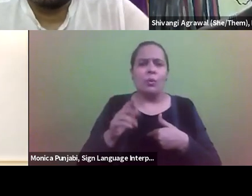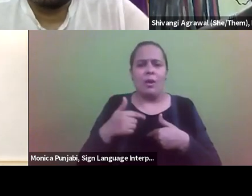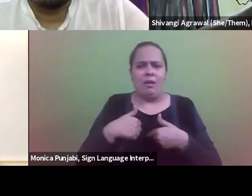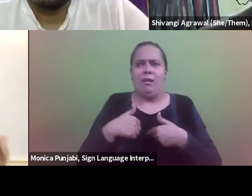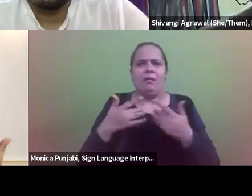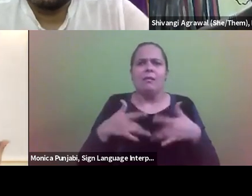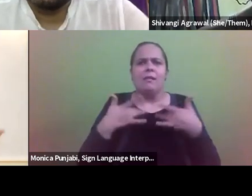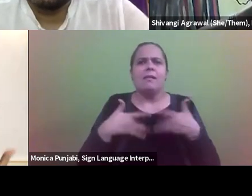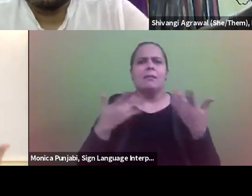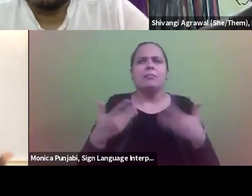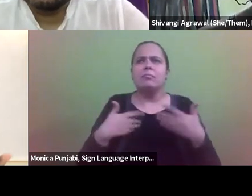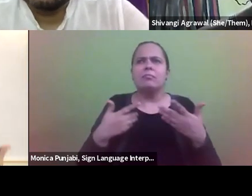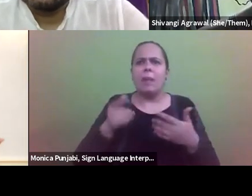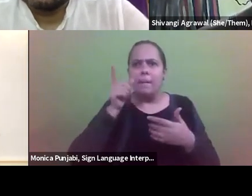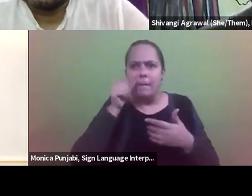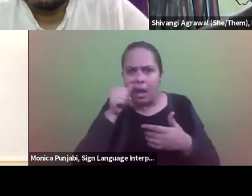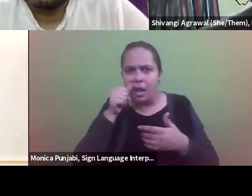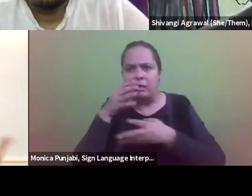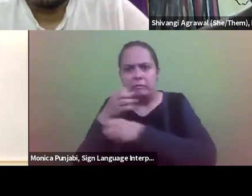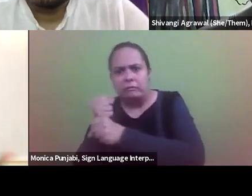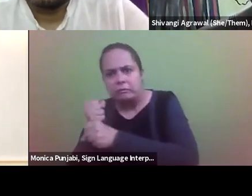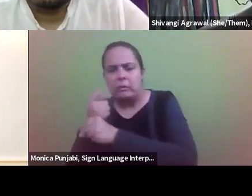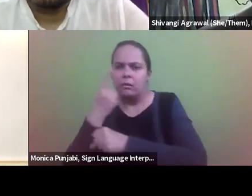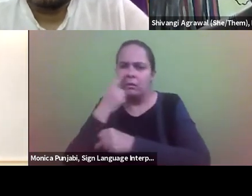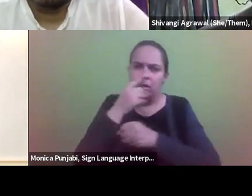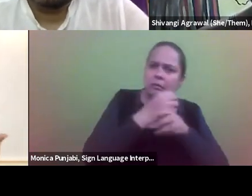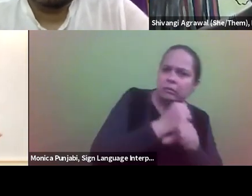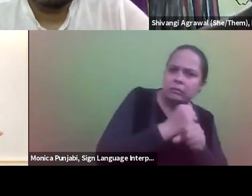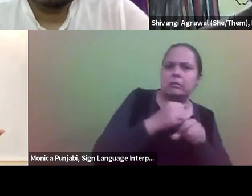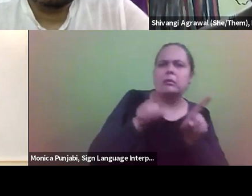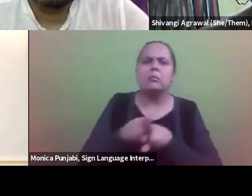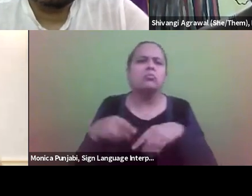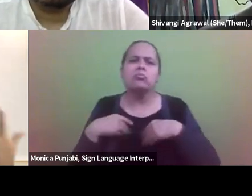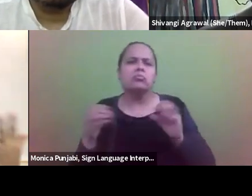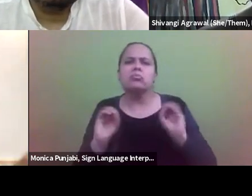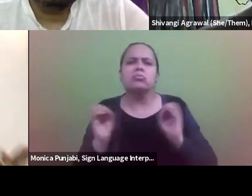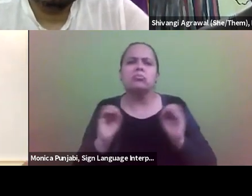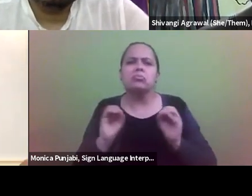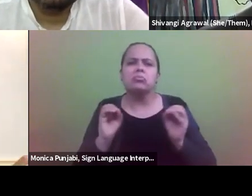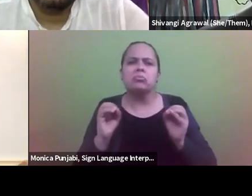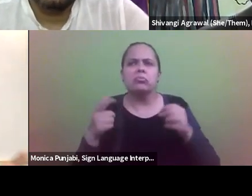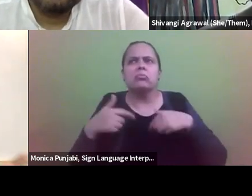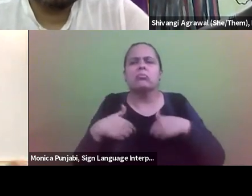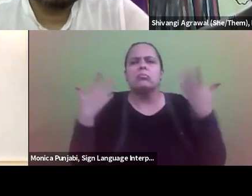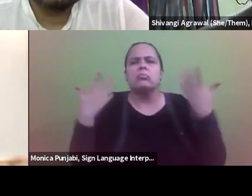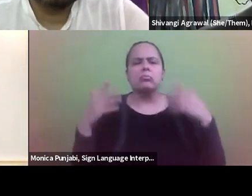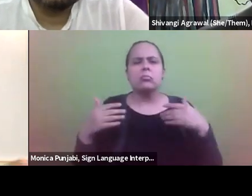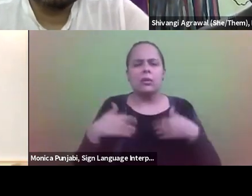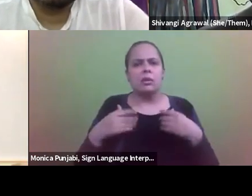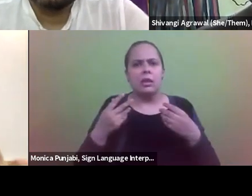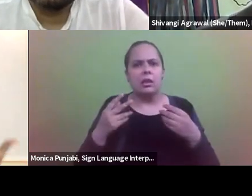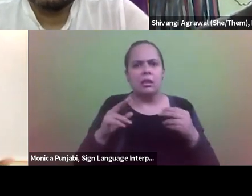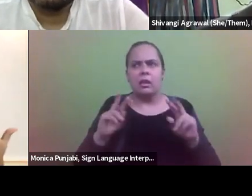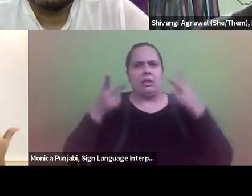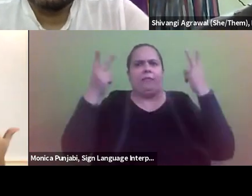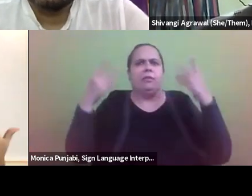I think if we just start listening to one another, we'll we'll have a better world. And I think that is the need of the hour, to